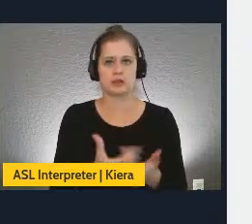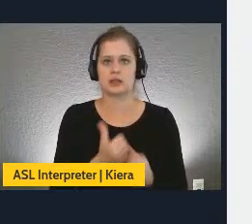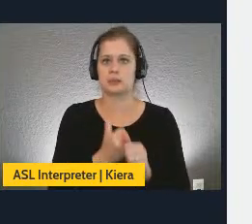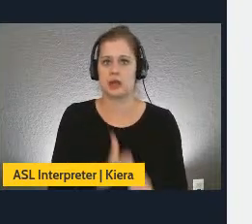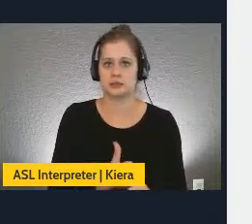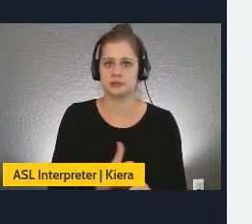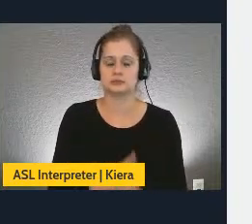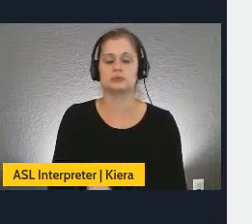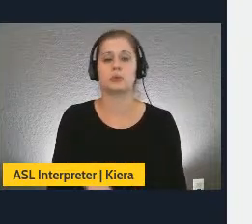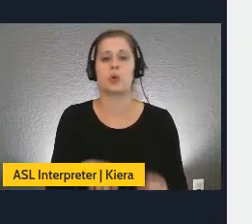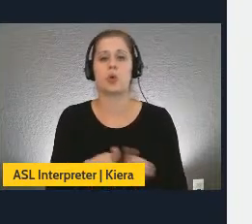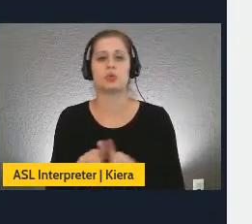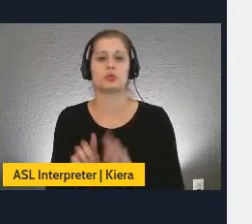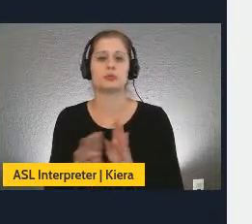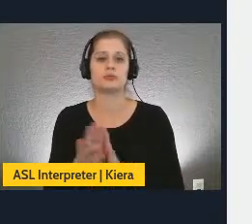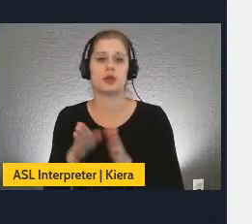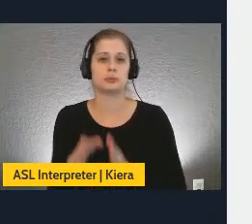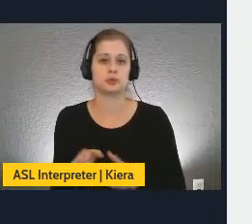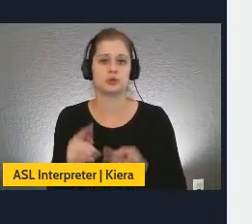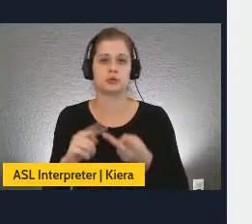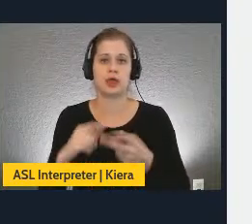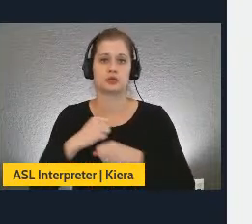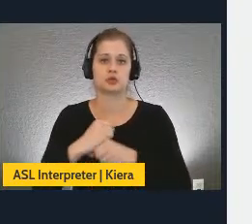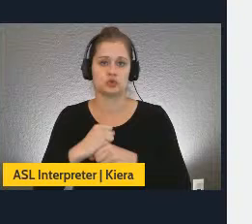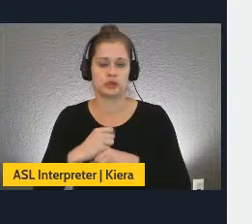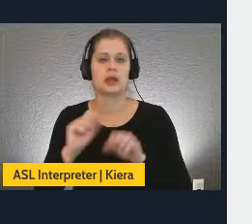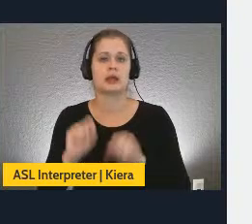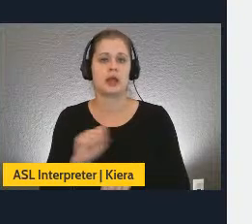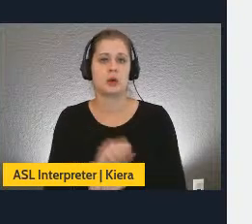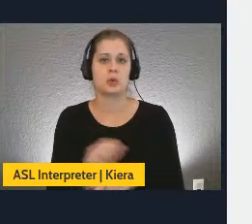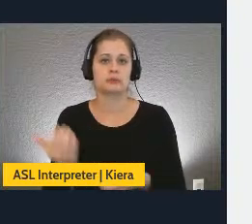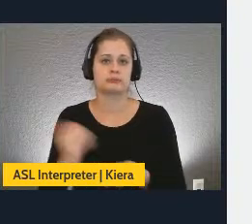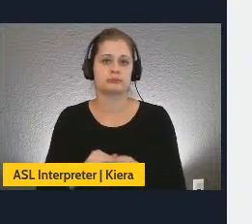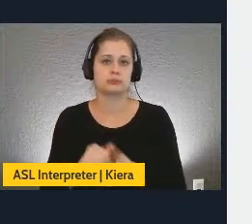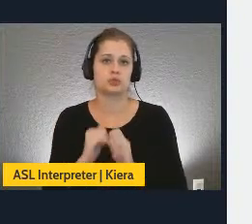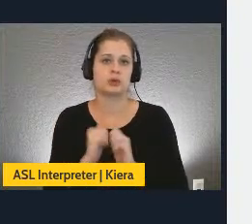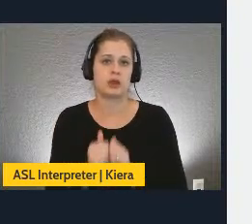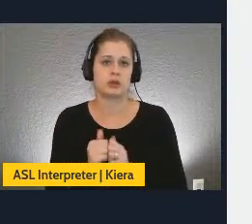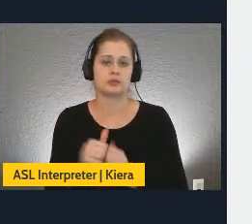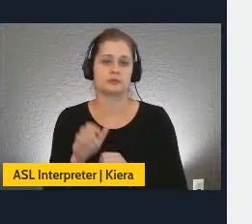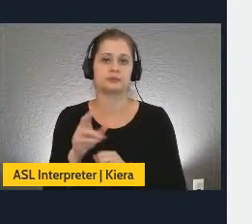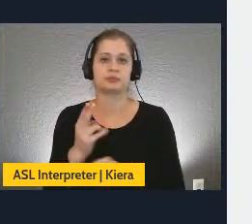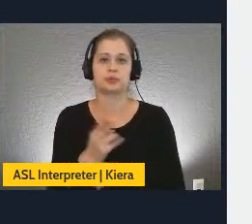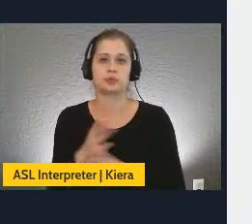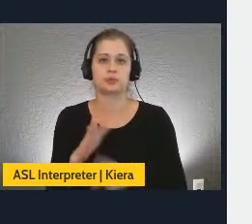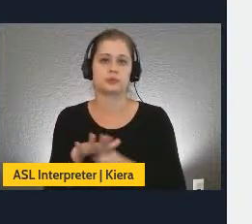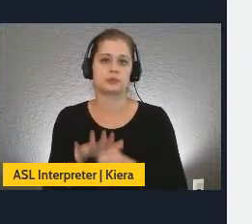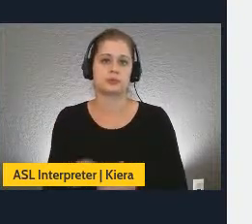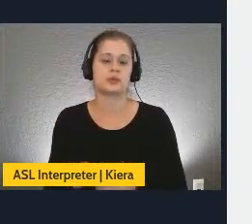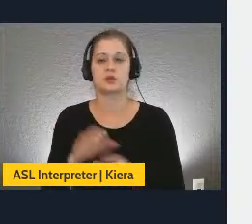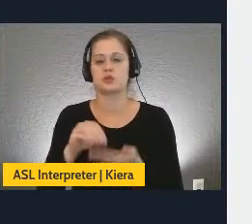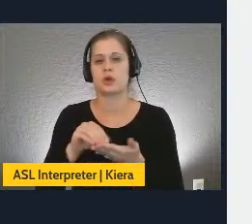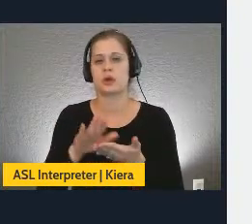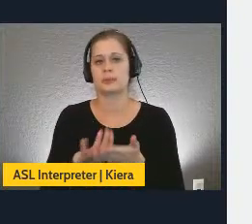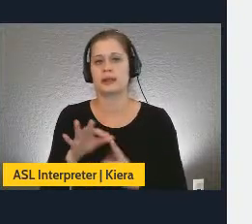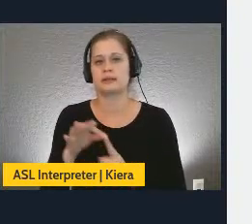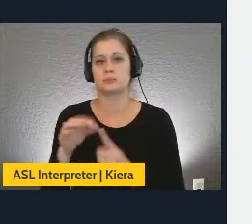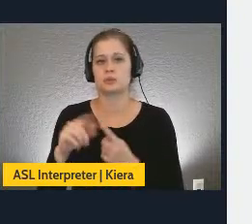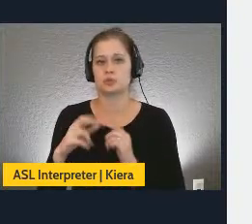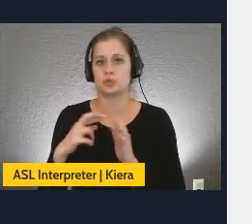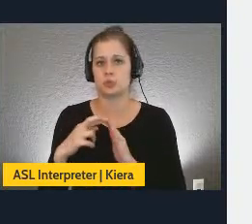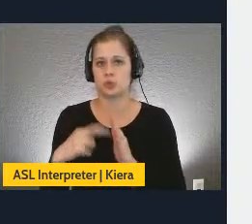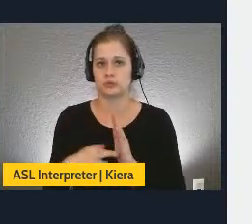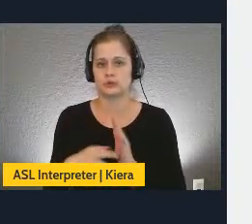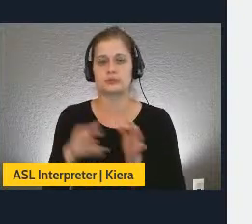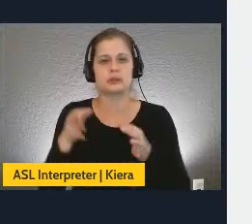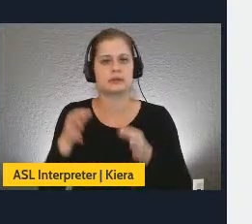and security can work together to use those suppression systems to transparently document exceptions to rules that they've decided not to